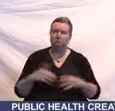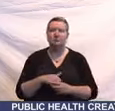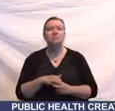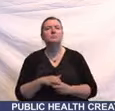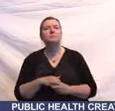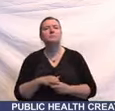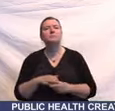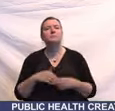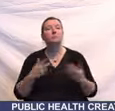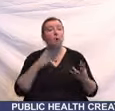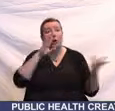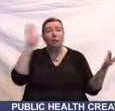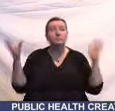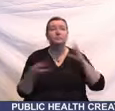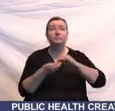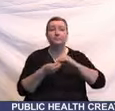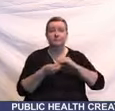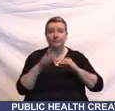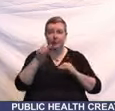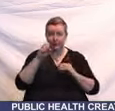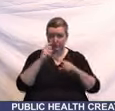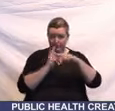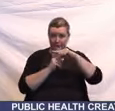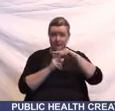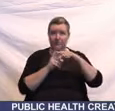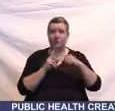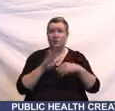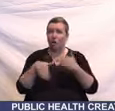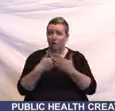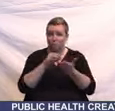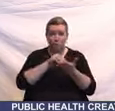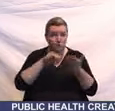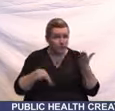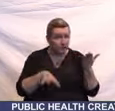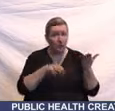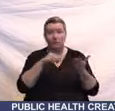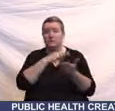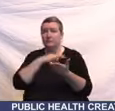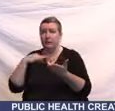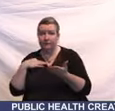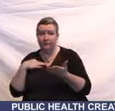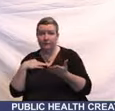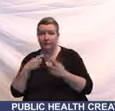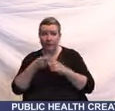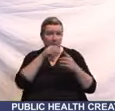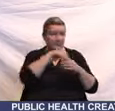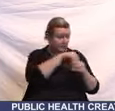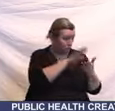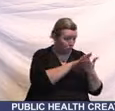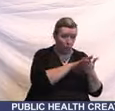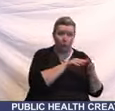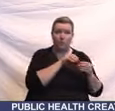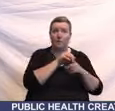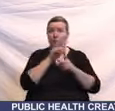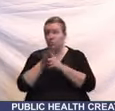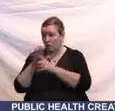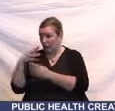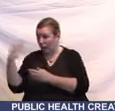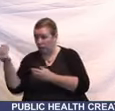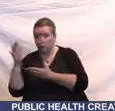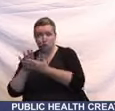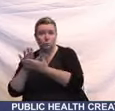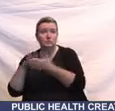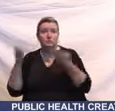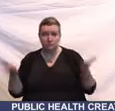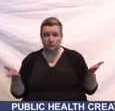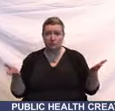at the overall case rates among all students and staff, regardless of where the exposure occurred, the rate of infection nearly